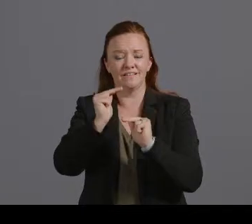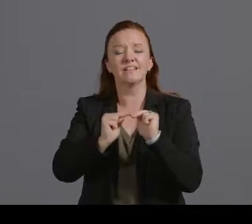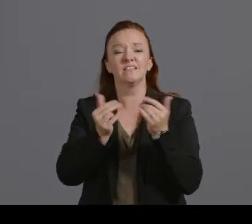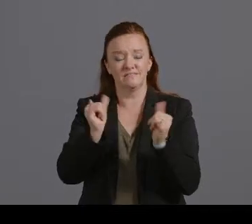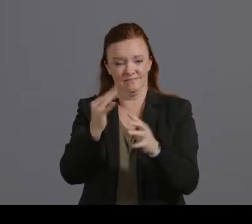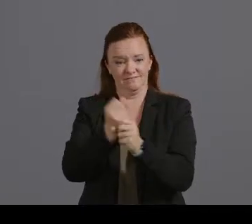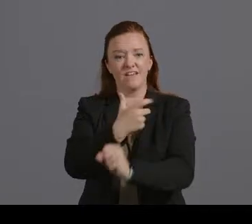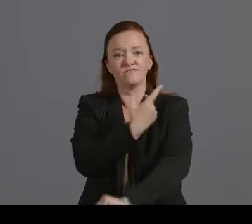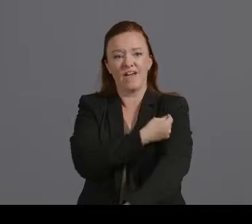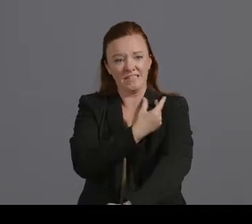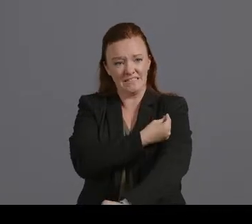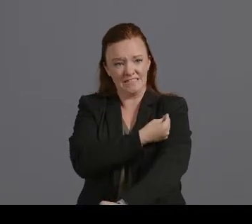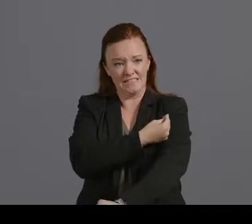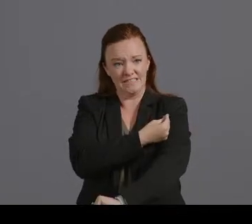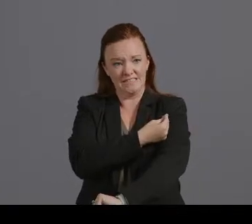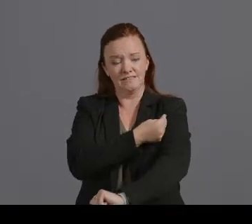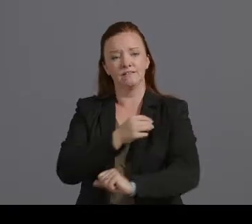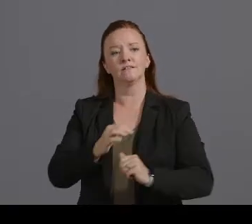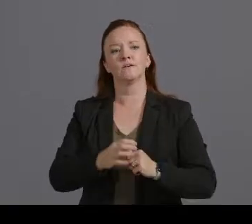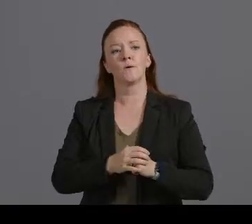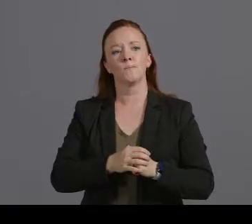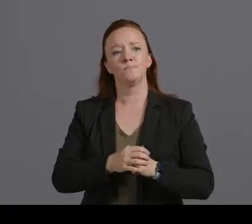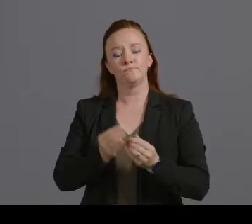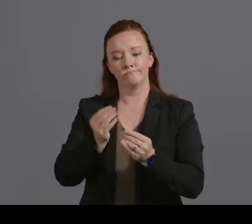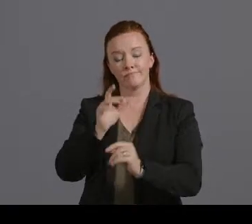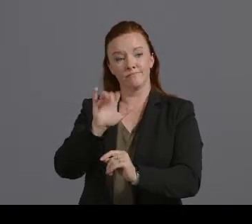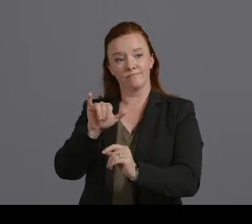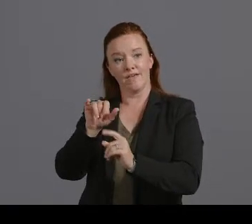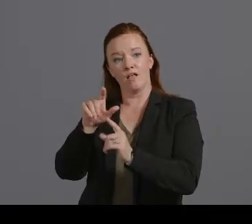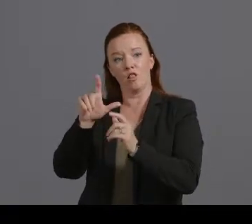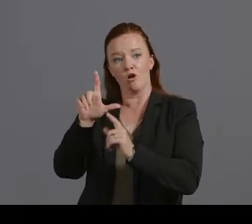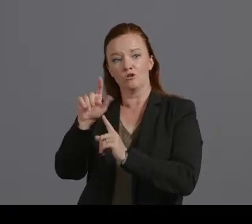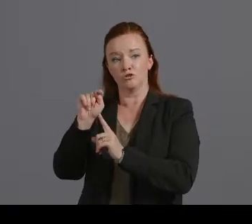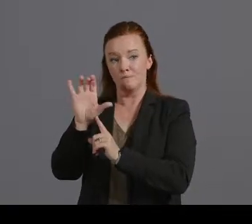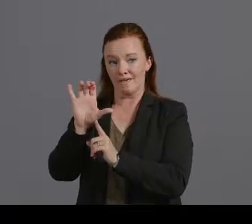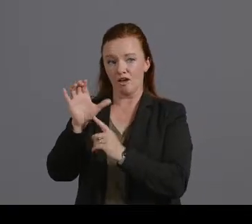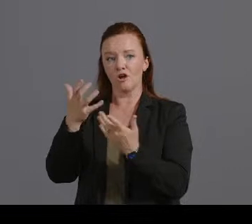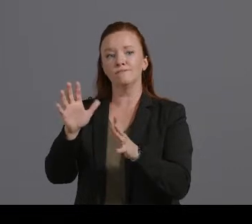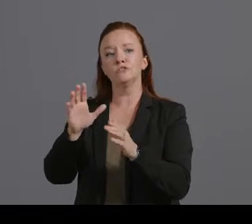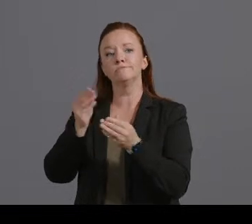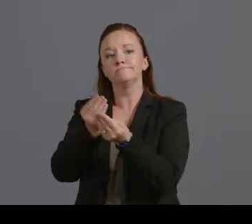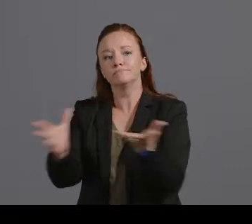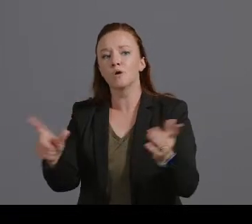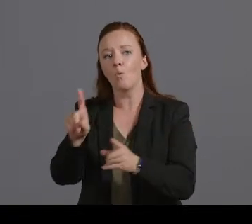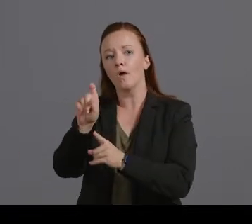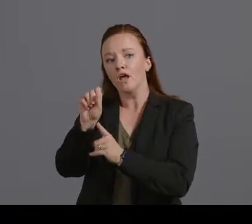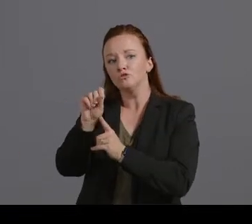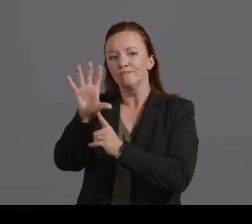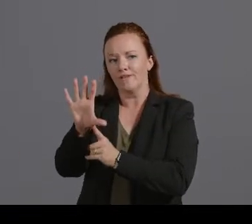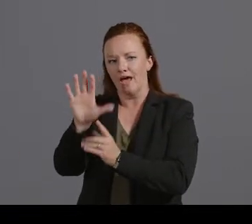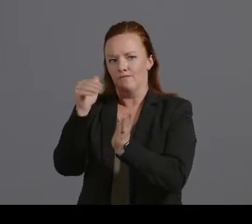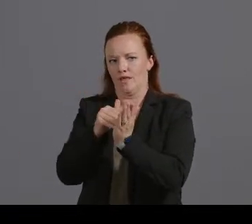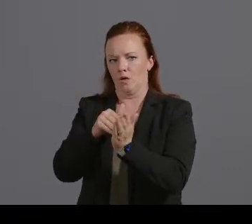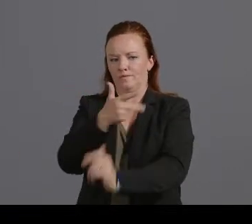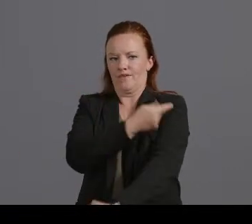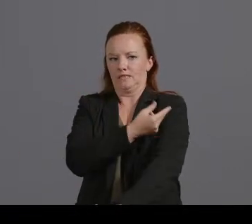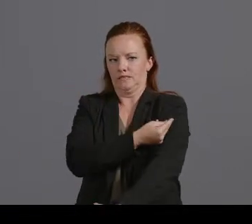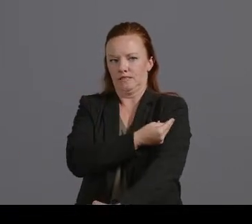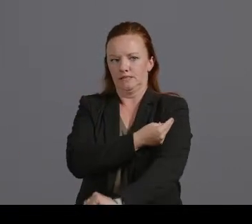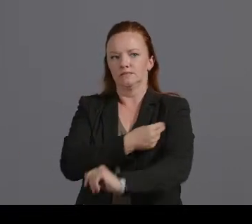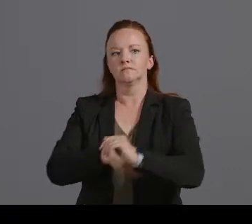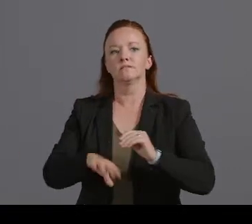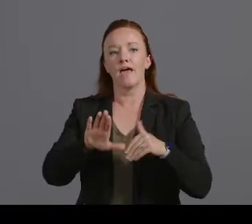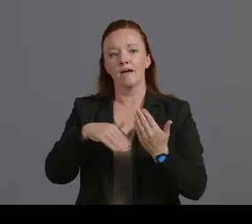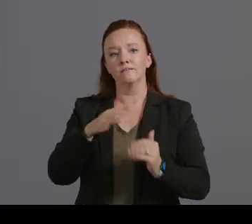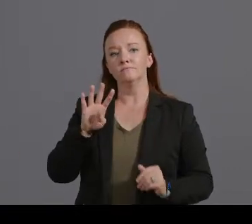over 105,000 vaccines so far, and 100% of our skilled nursing facilities have been visited